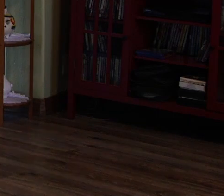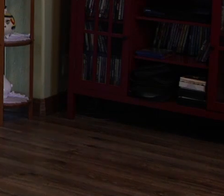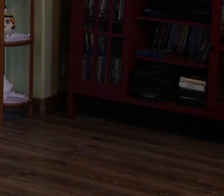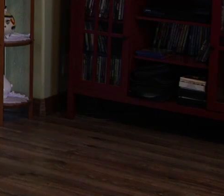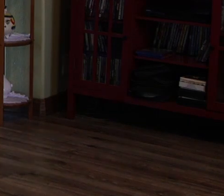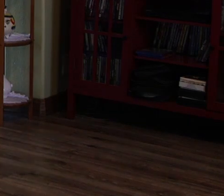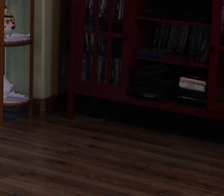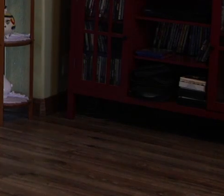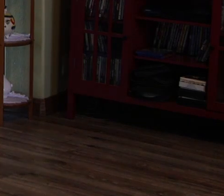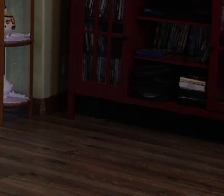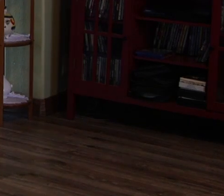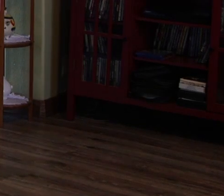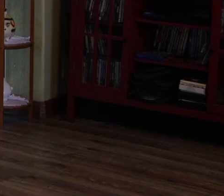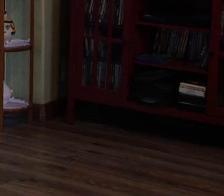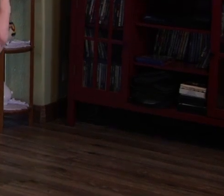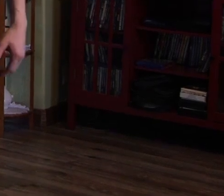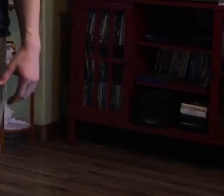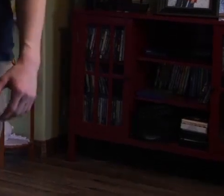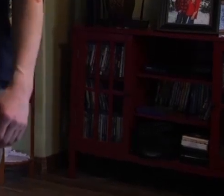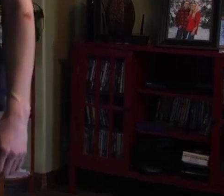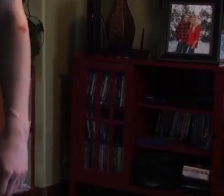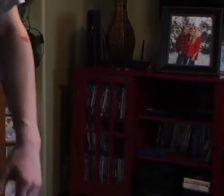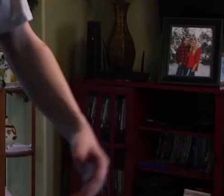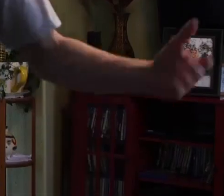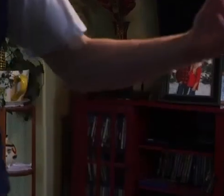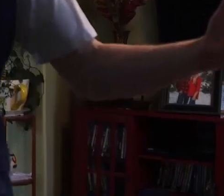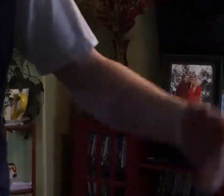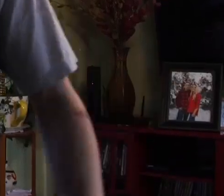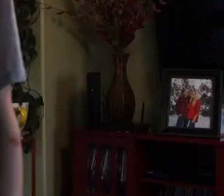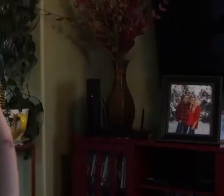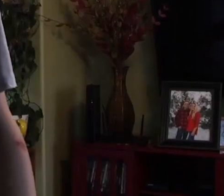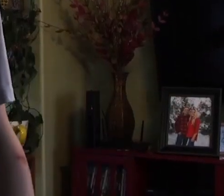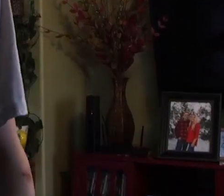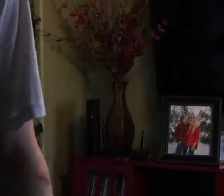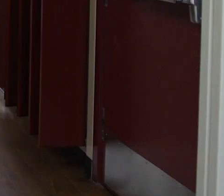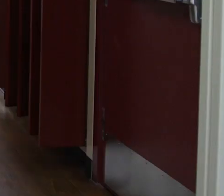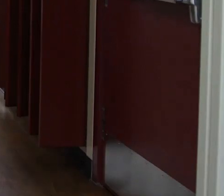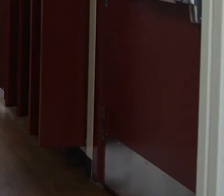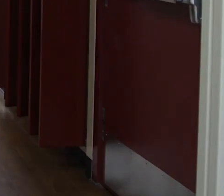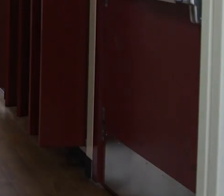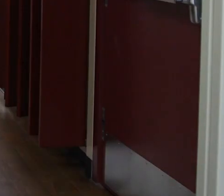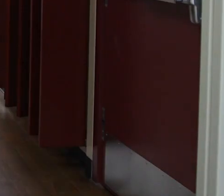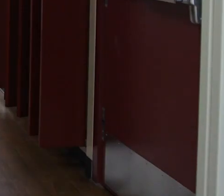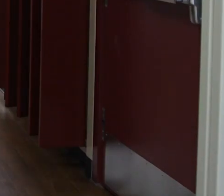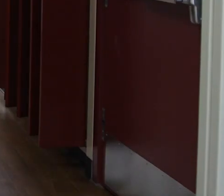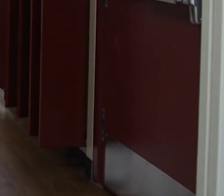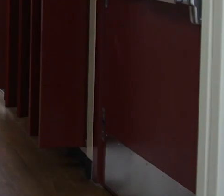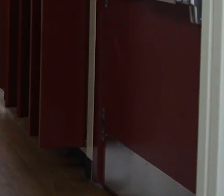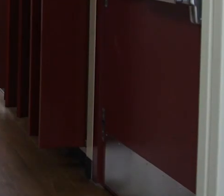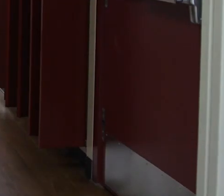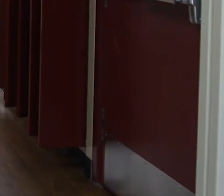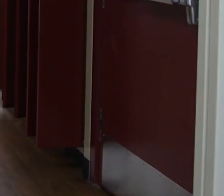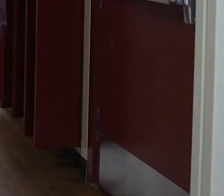room floor, but through an earthquake and a worldwide pandemic, we're still here. This just proves that you